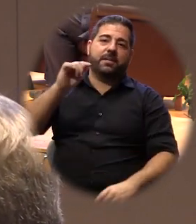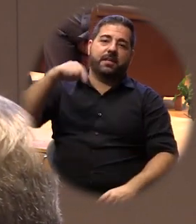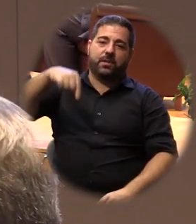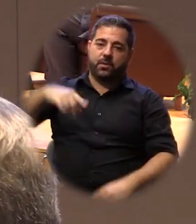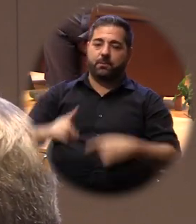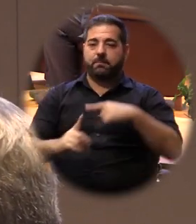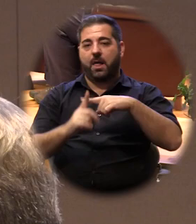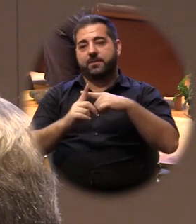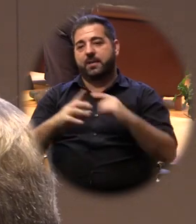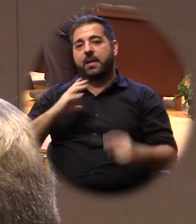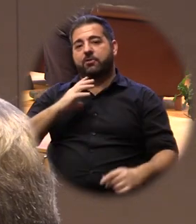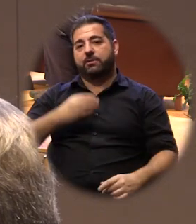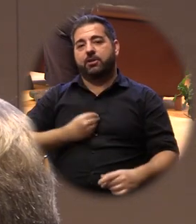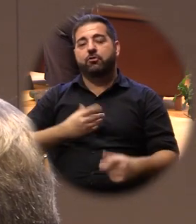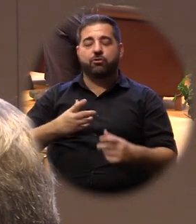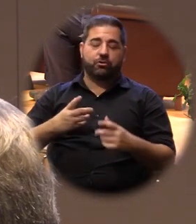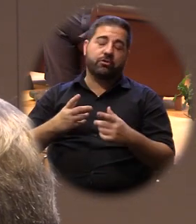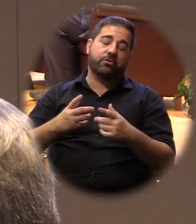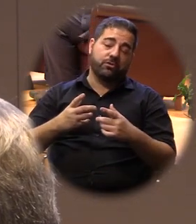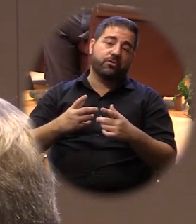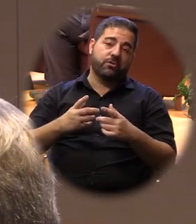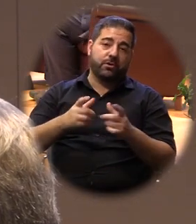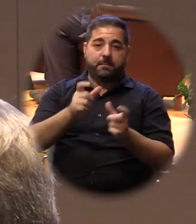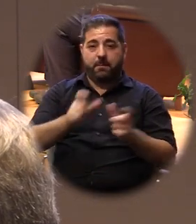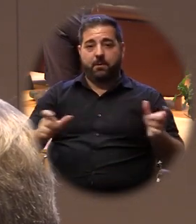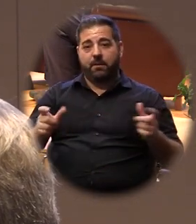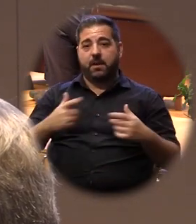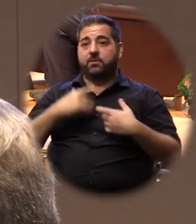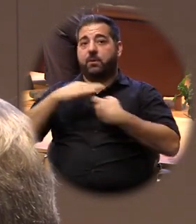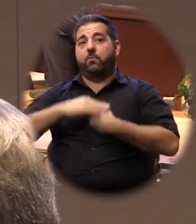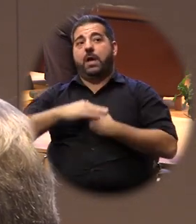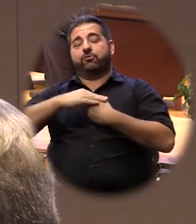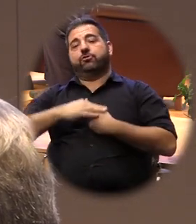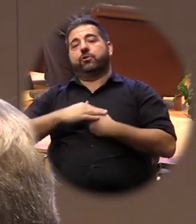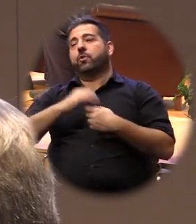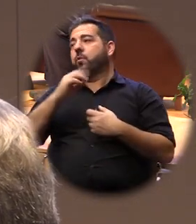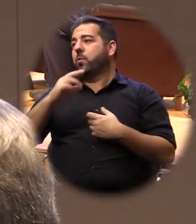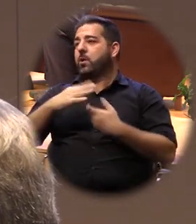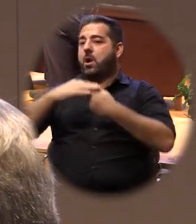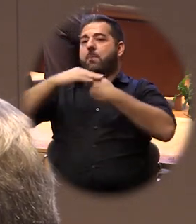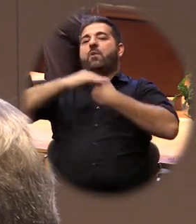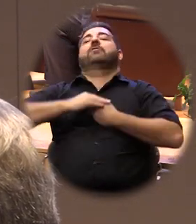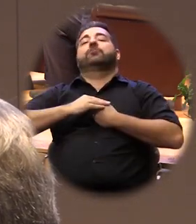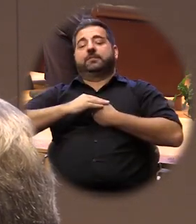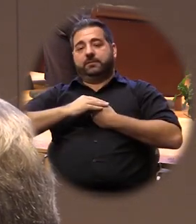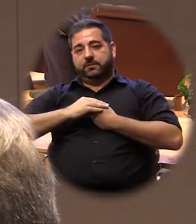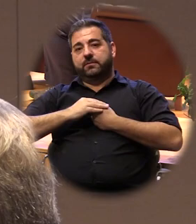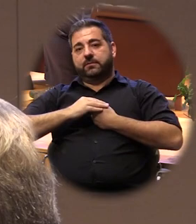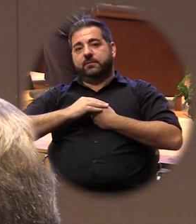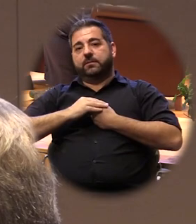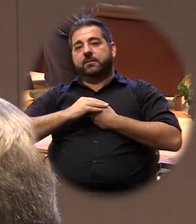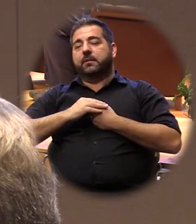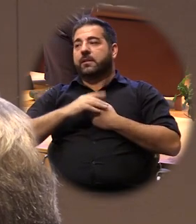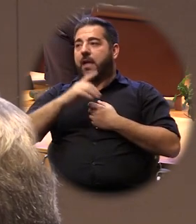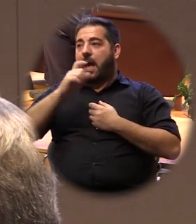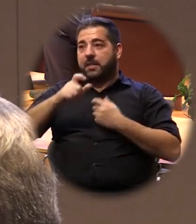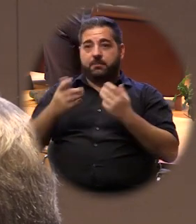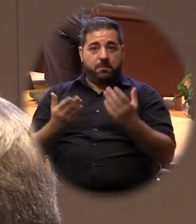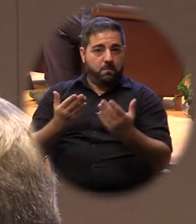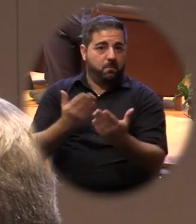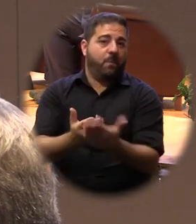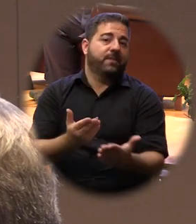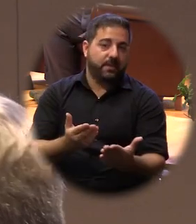people and trans and gender expansive people, there's this pressure or impression that it has to be